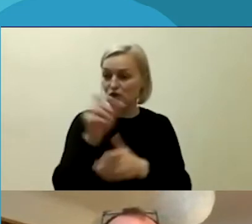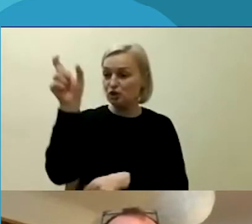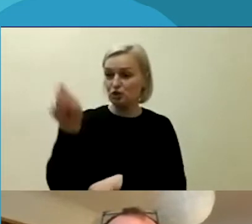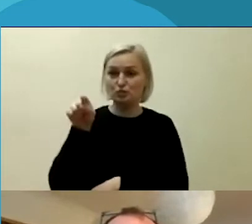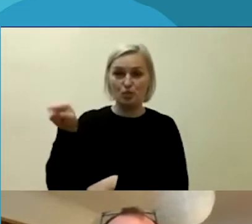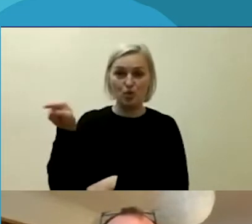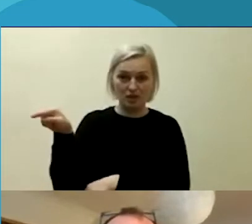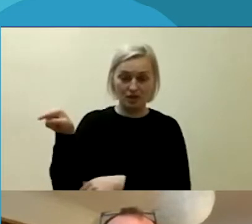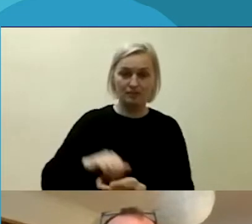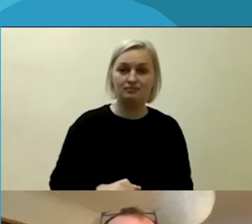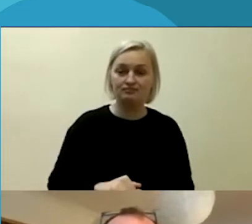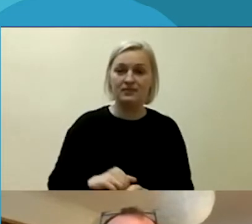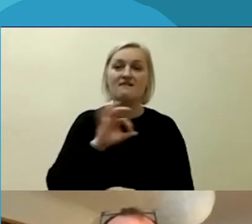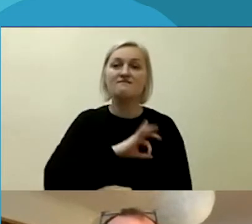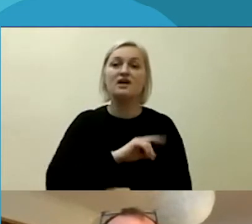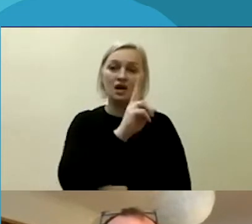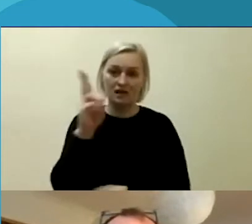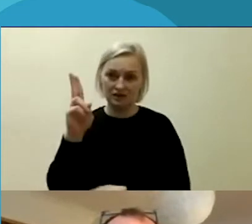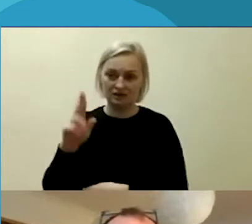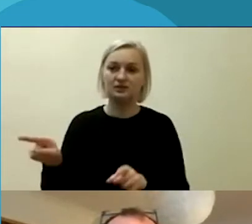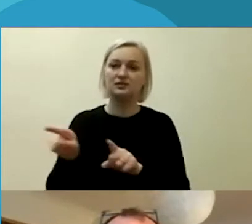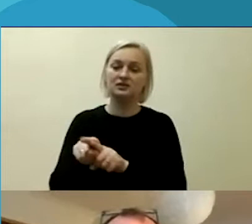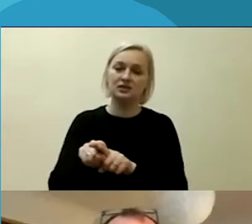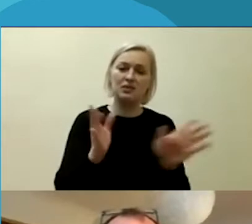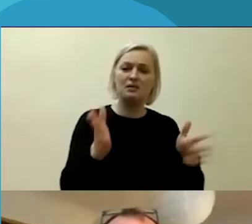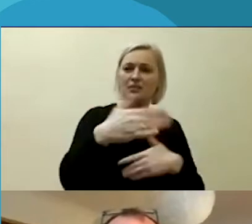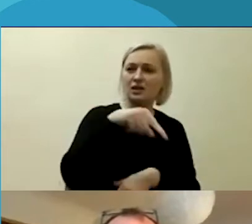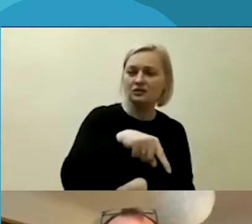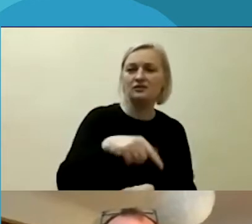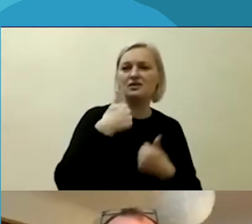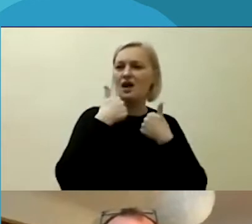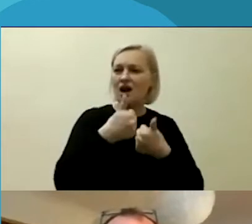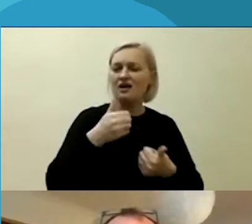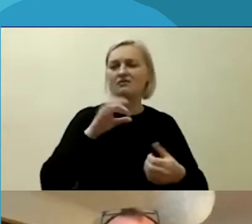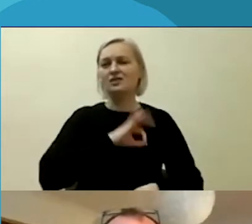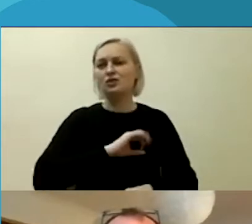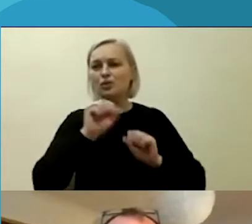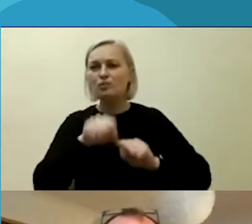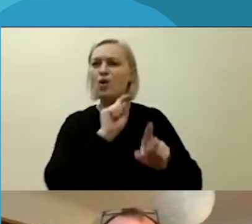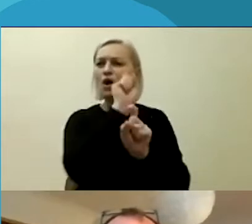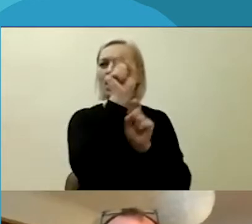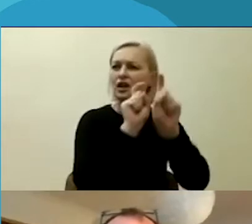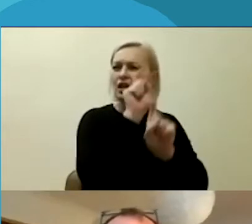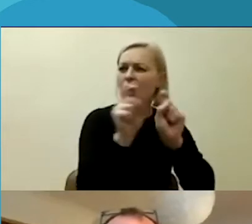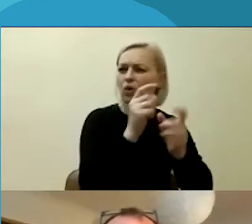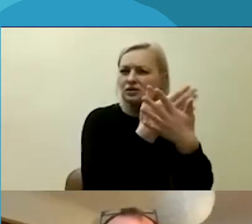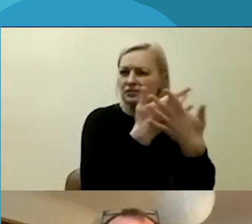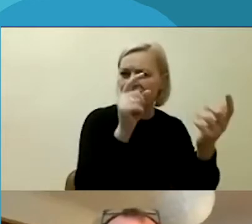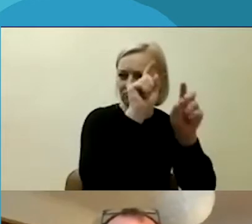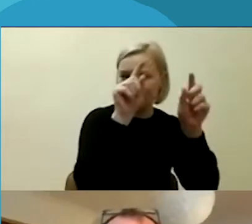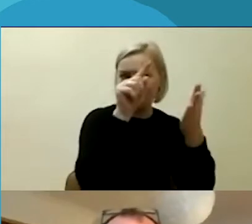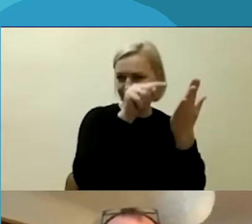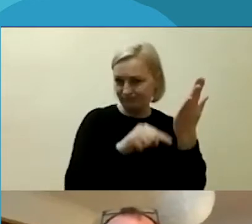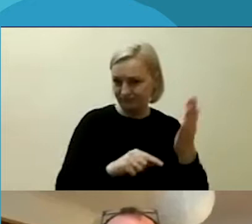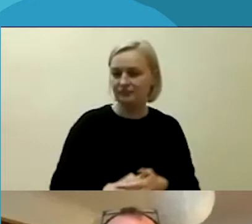the language, and the supporting resources around it. In fact, we're under a review right now, and there will be a